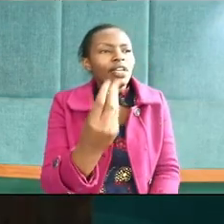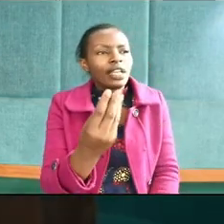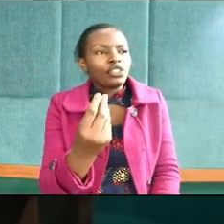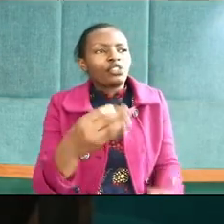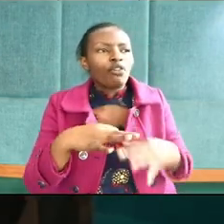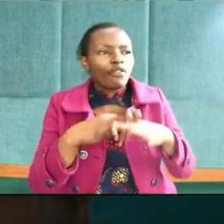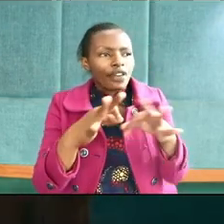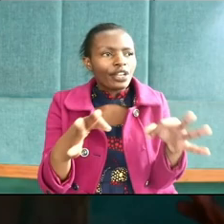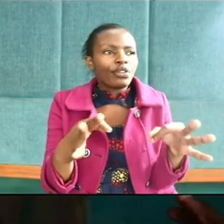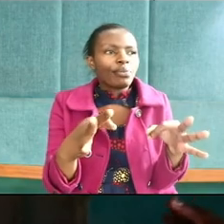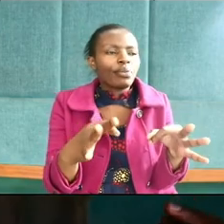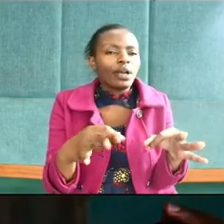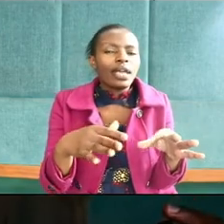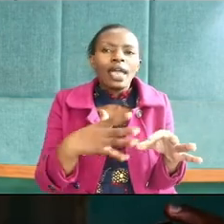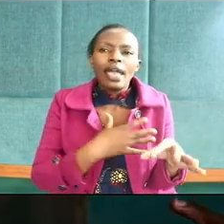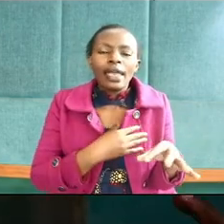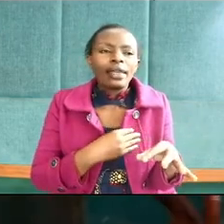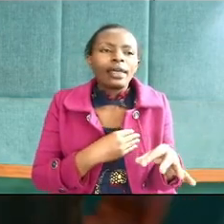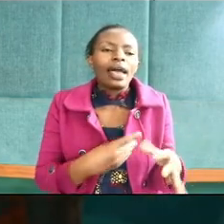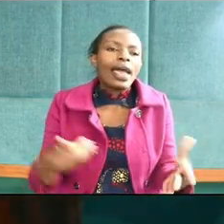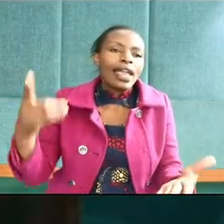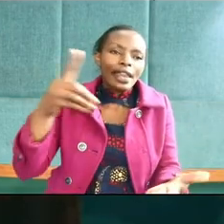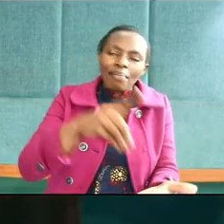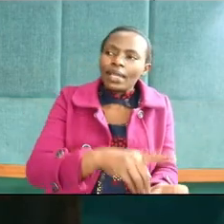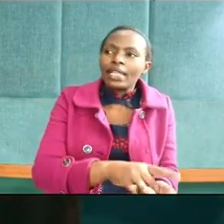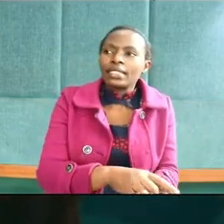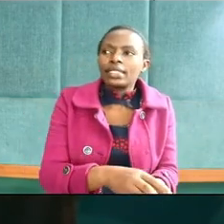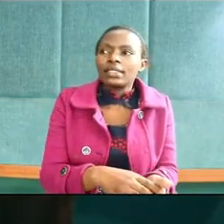freedom and independence.